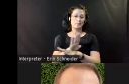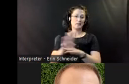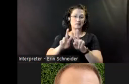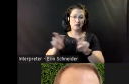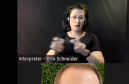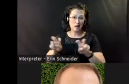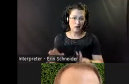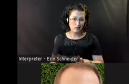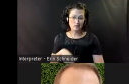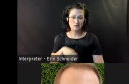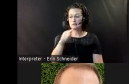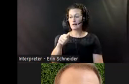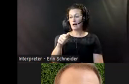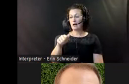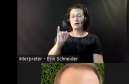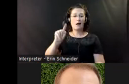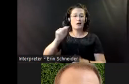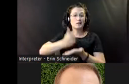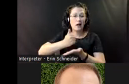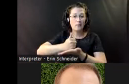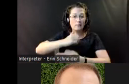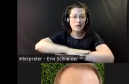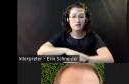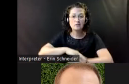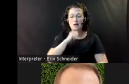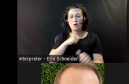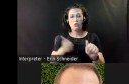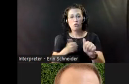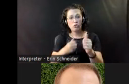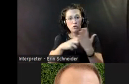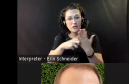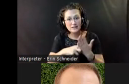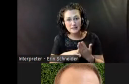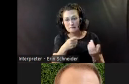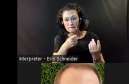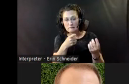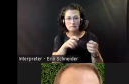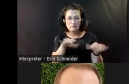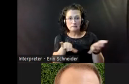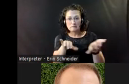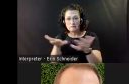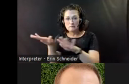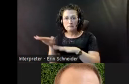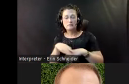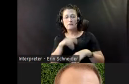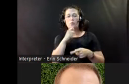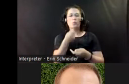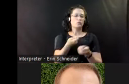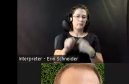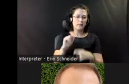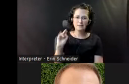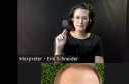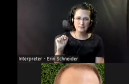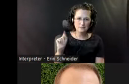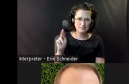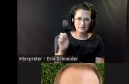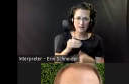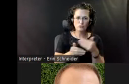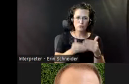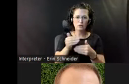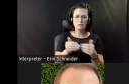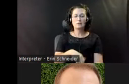desk or IT help desk. They don't chase down tickets. They don't replace the current intake process. They don't develop, test, design, or